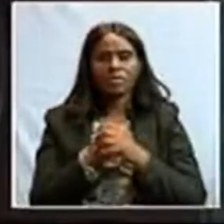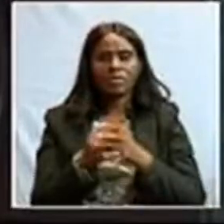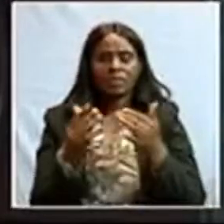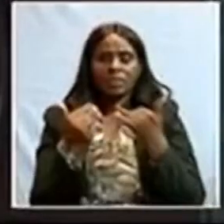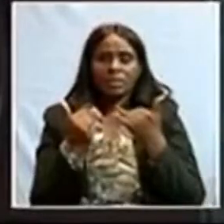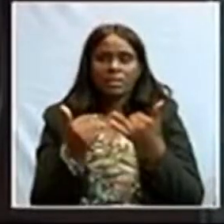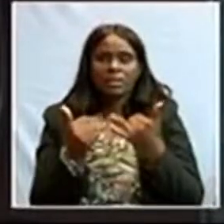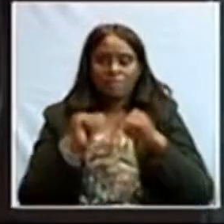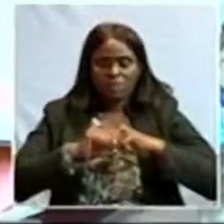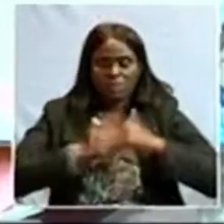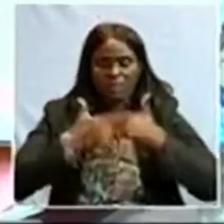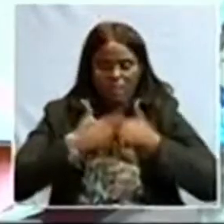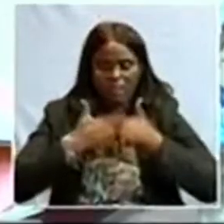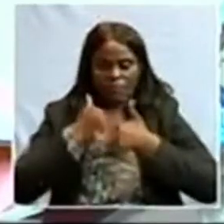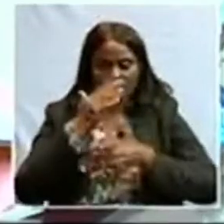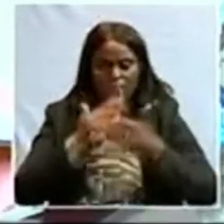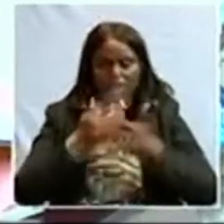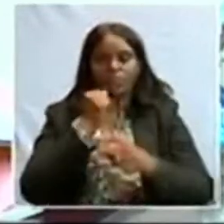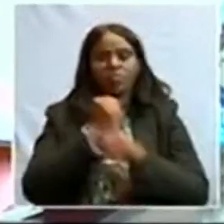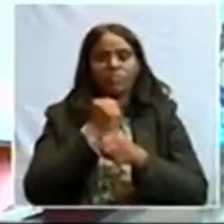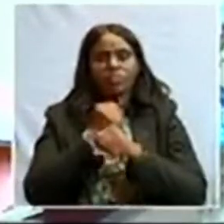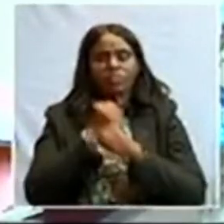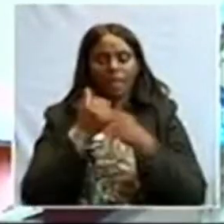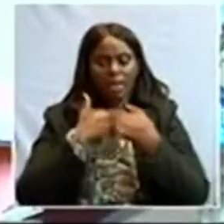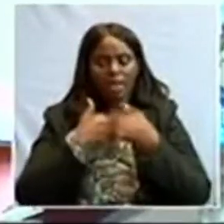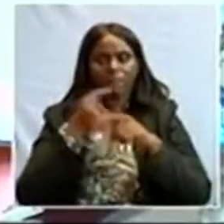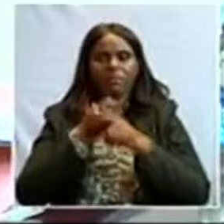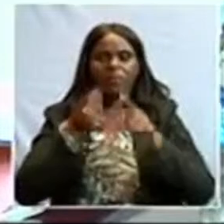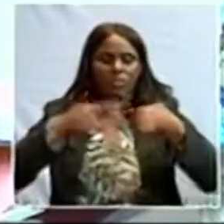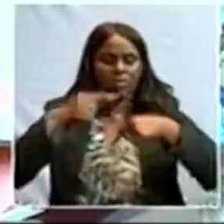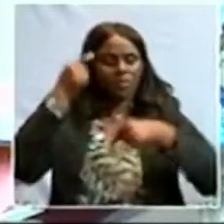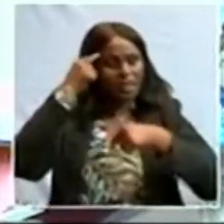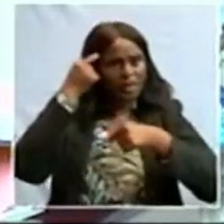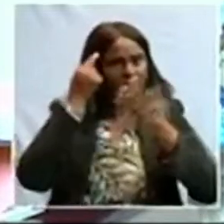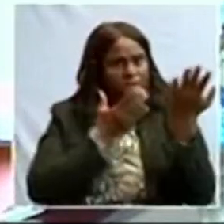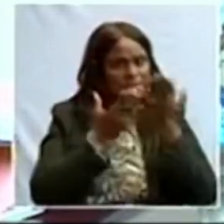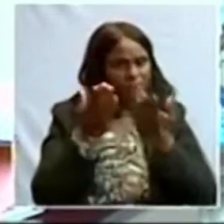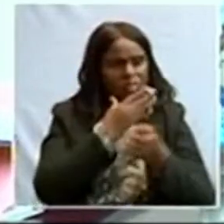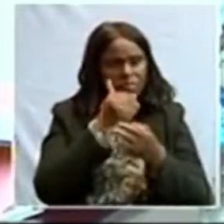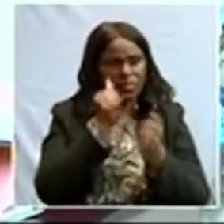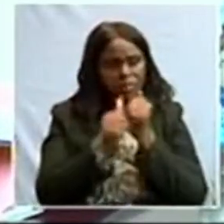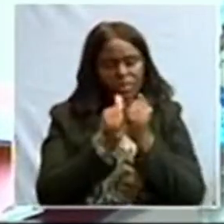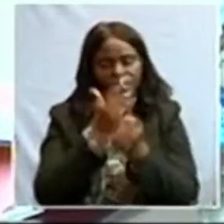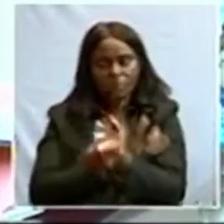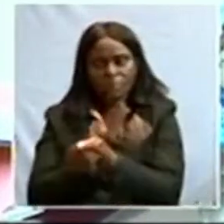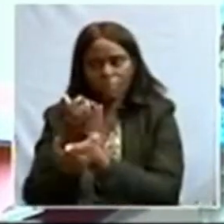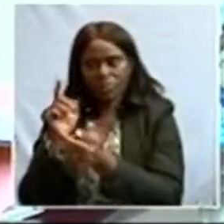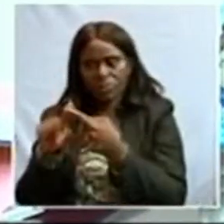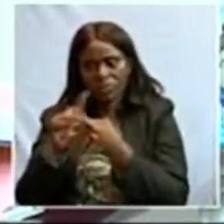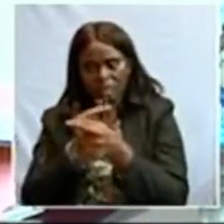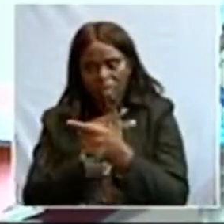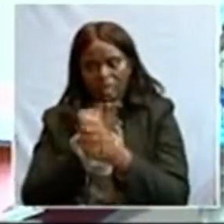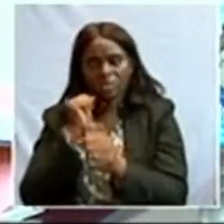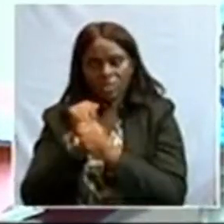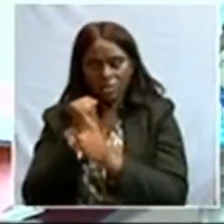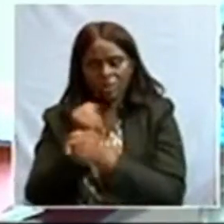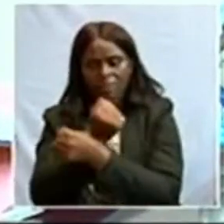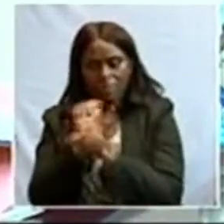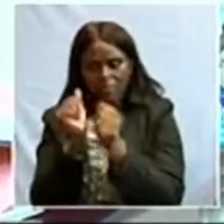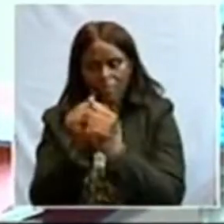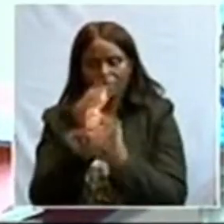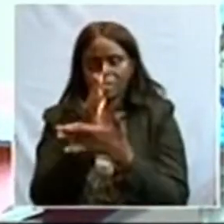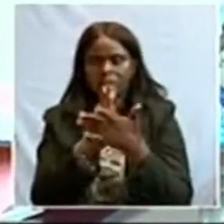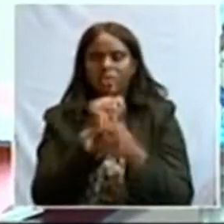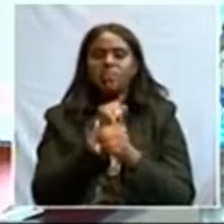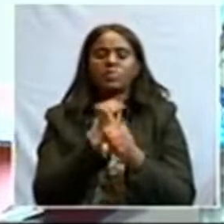Currently, we have certain functions from the Local Government Service Commission that have been devolved to us to deal with a certain category of